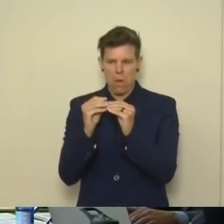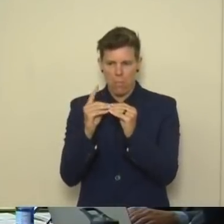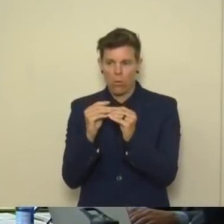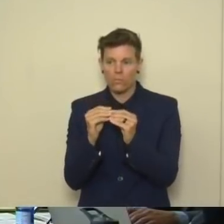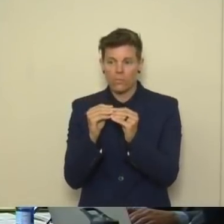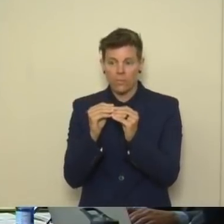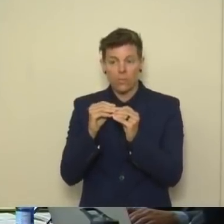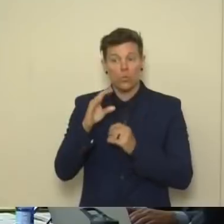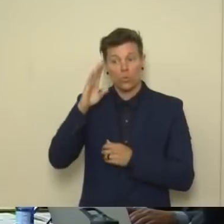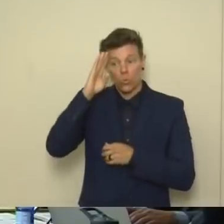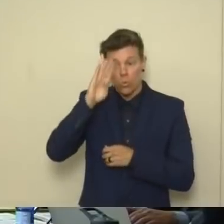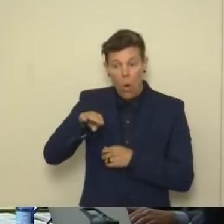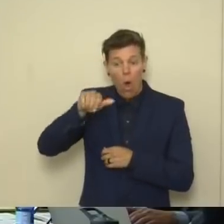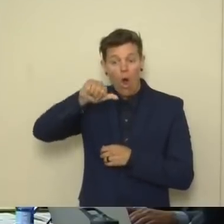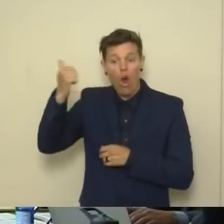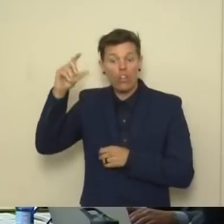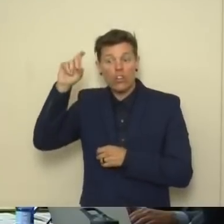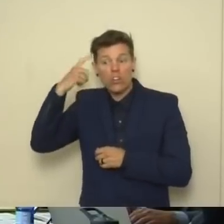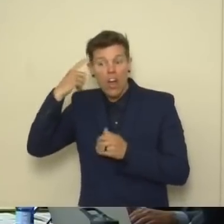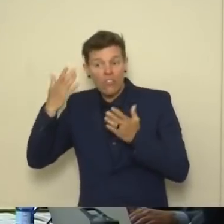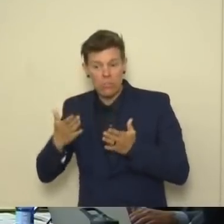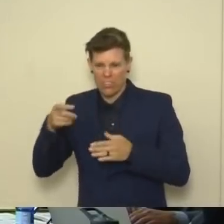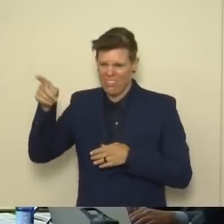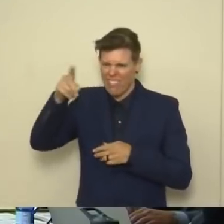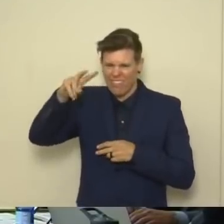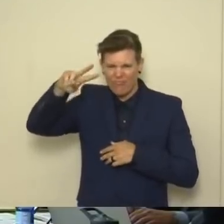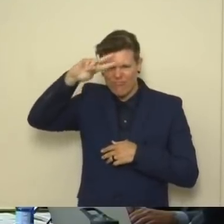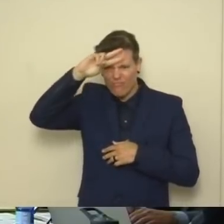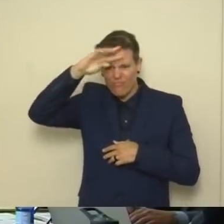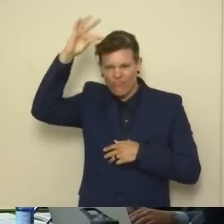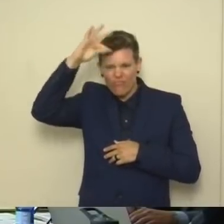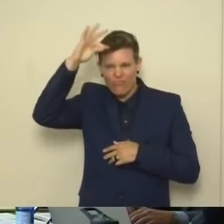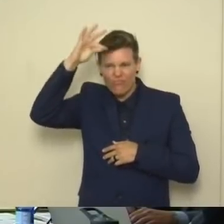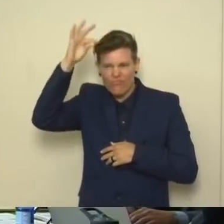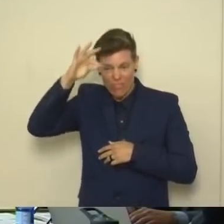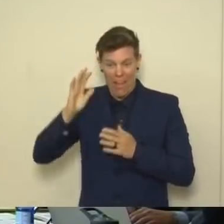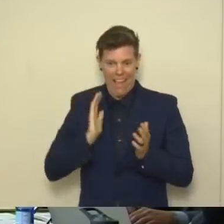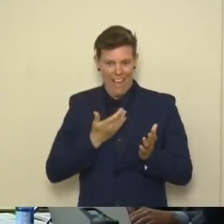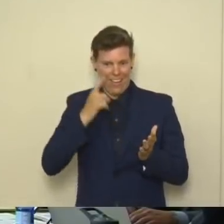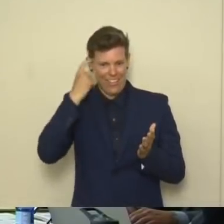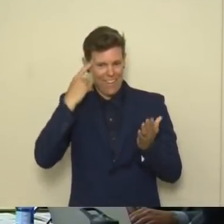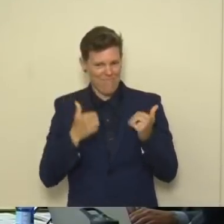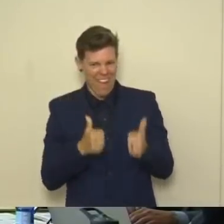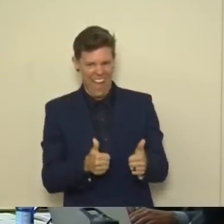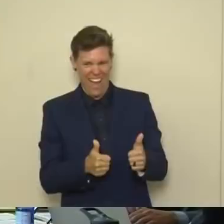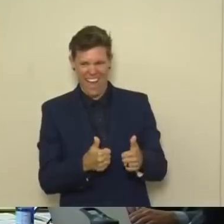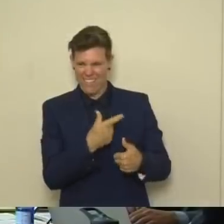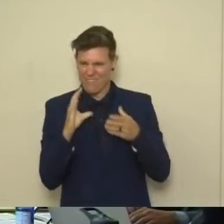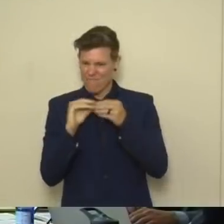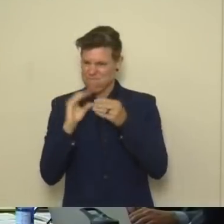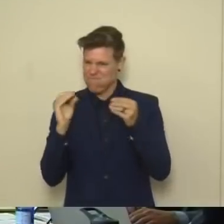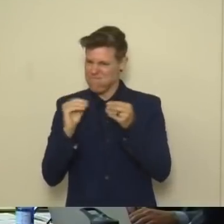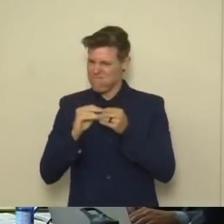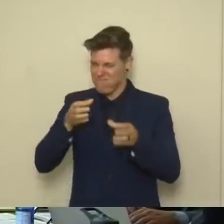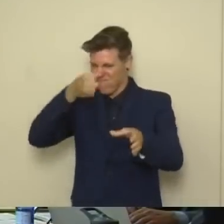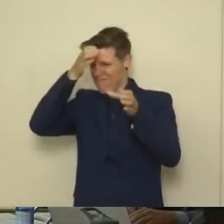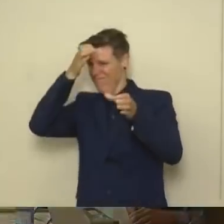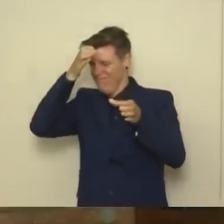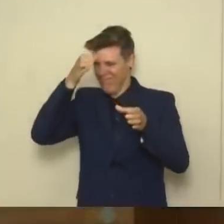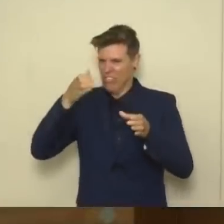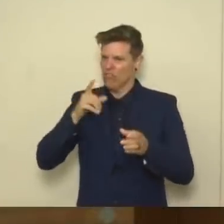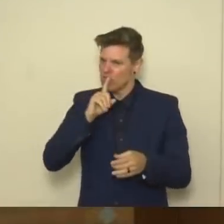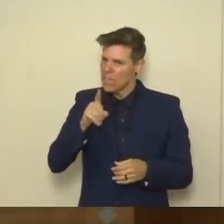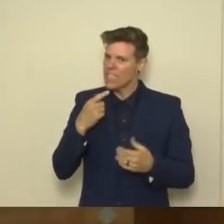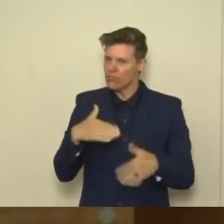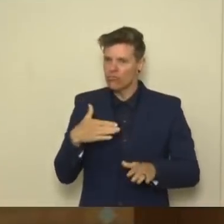issues like our governor does, and we're privileged to live in a state where she has really driven this improvement and